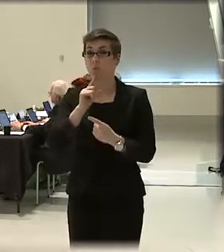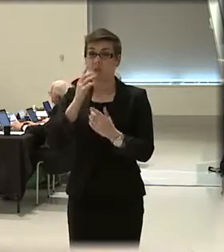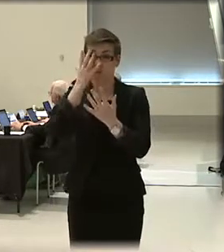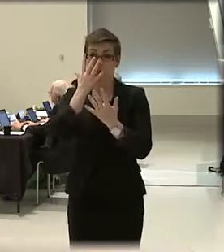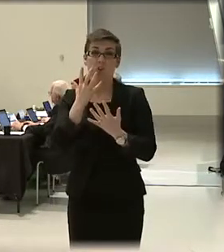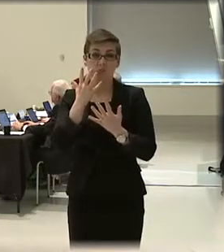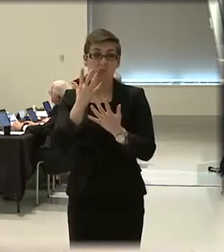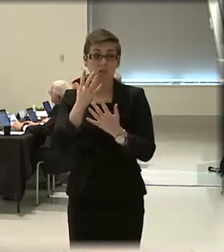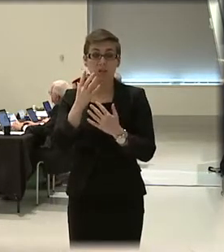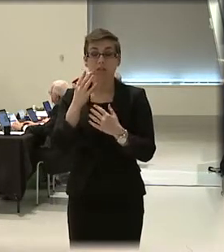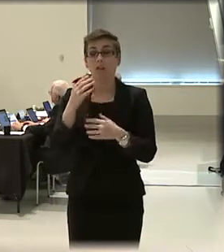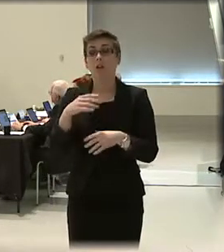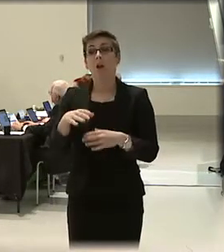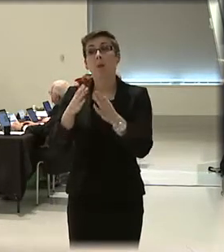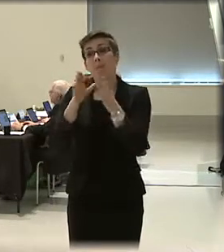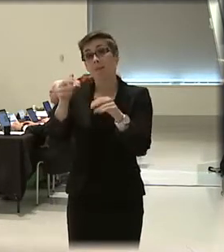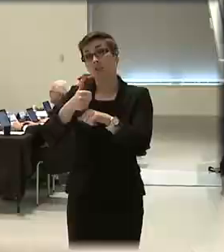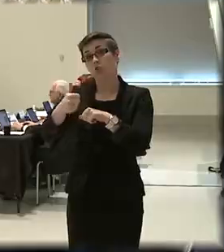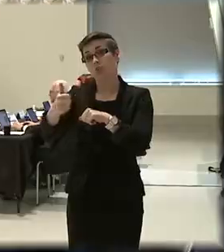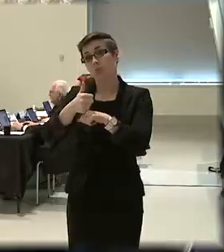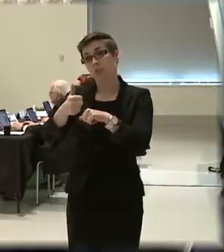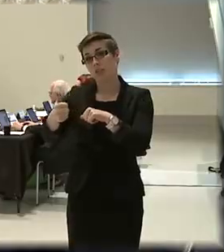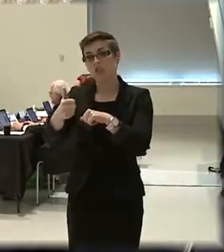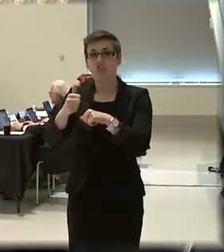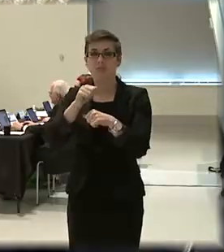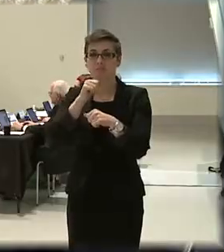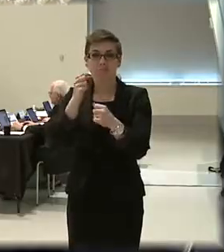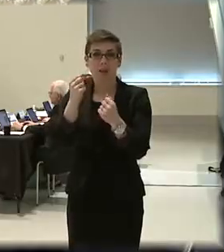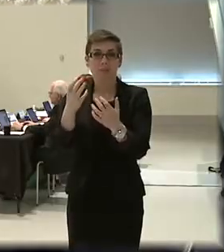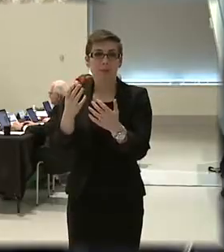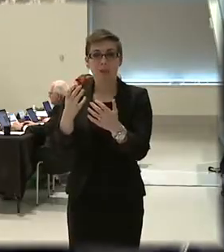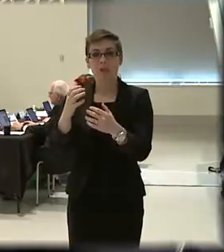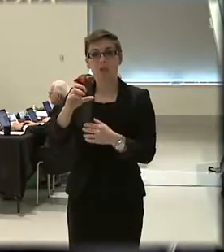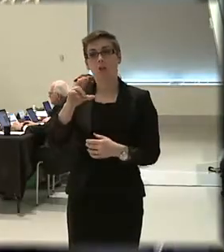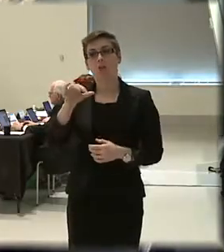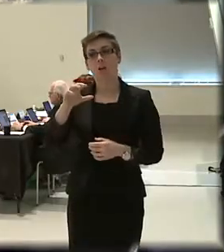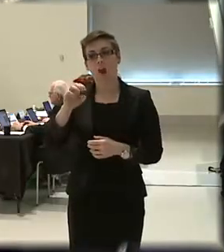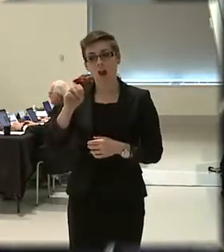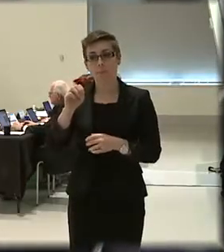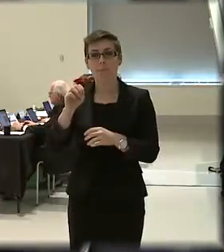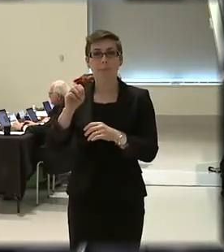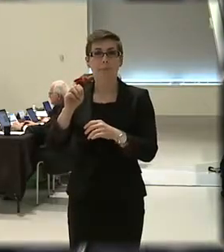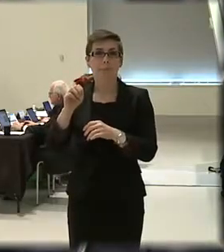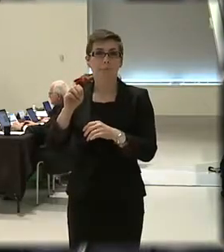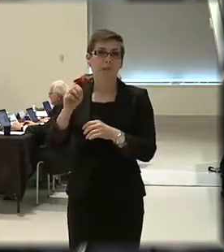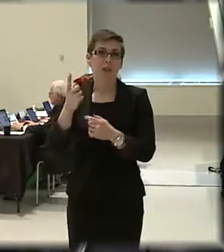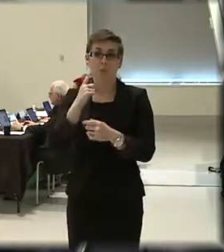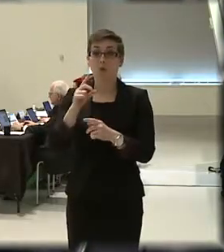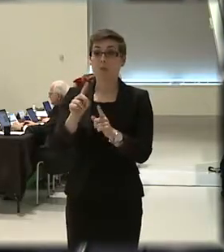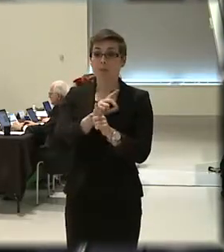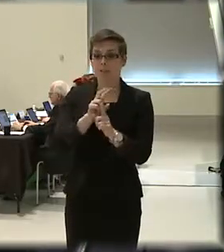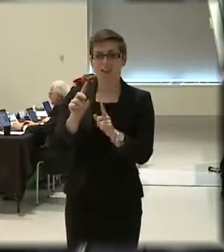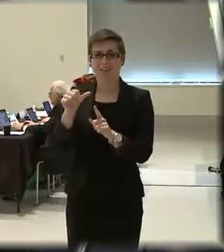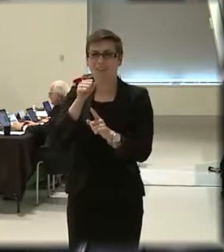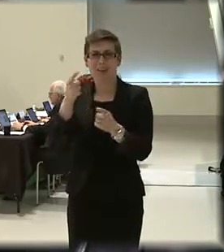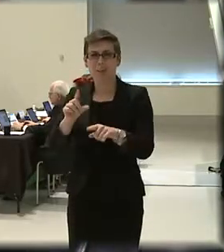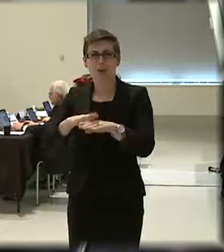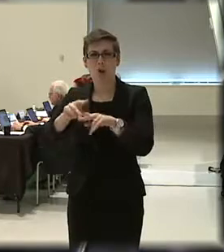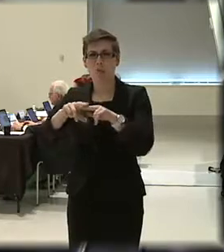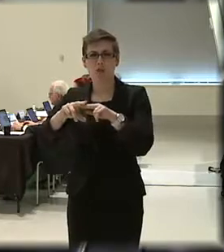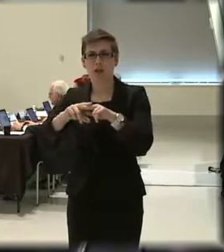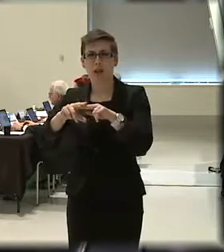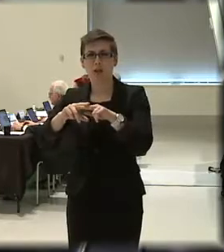public transportation, one of our #1 crimes is domestic violence on the train and throughout our